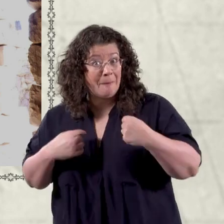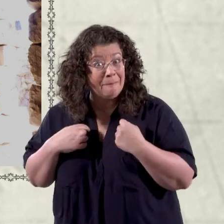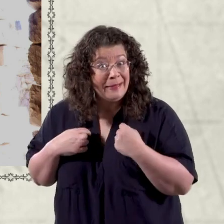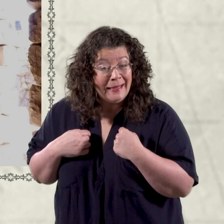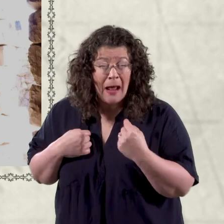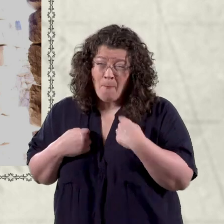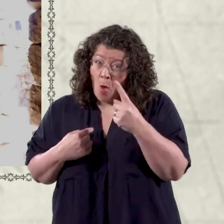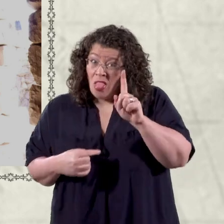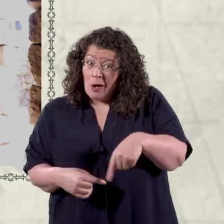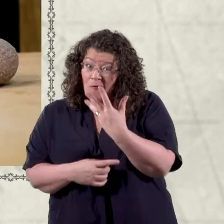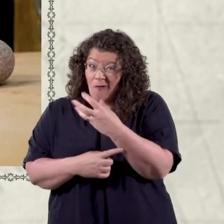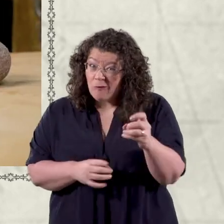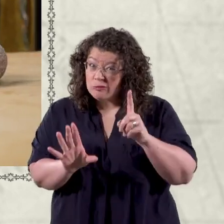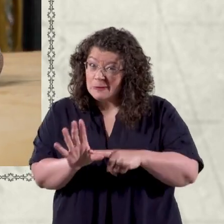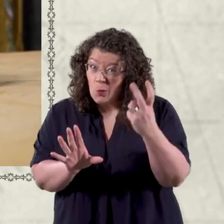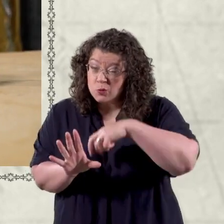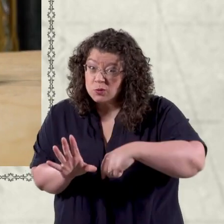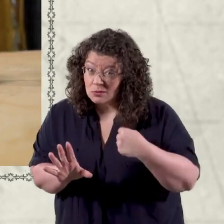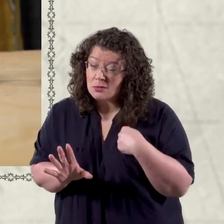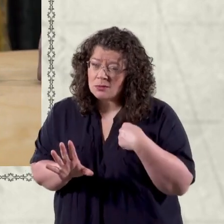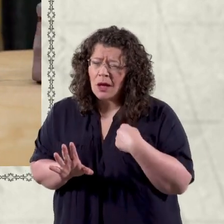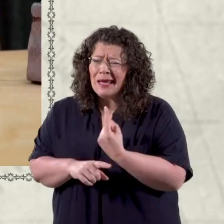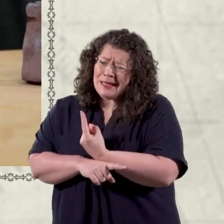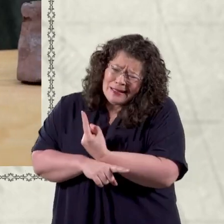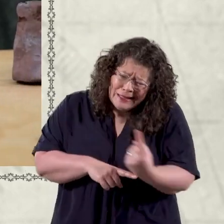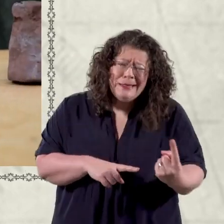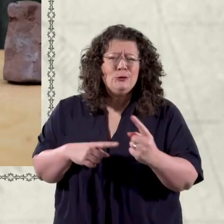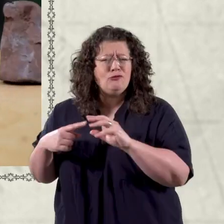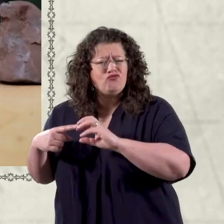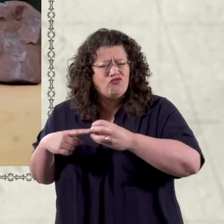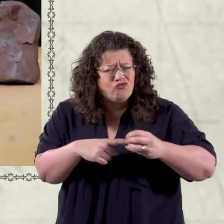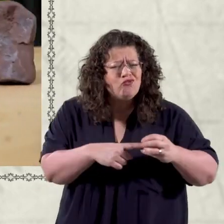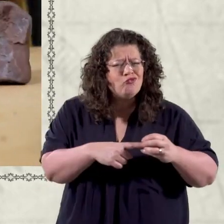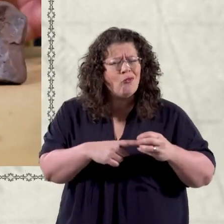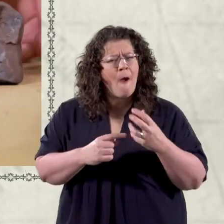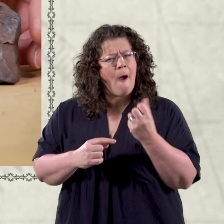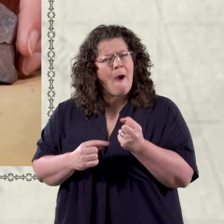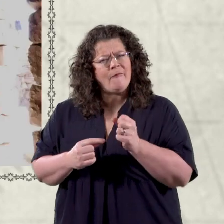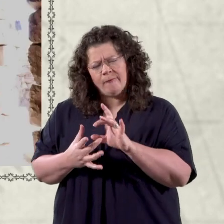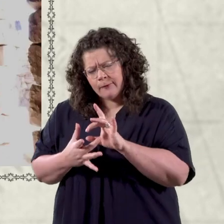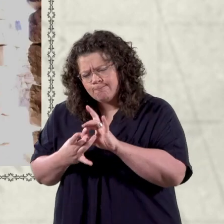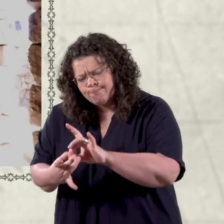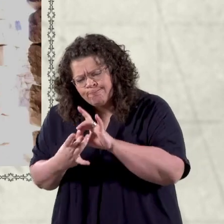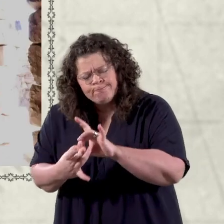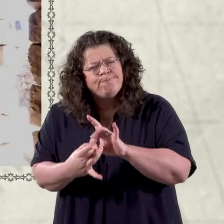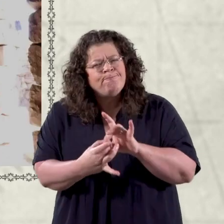I'm 1,500 years old. And every one of these stones or rocks